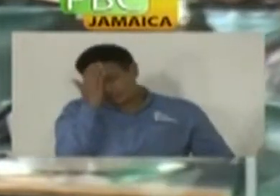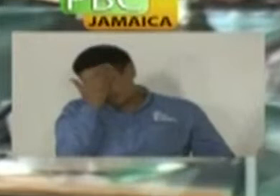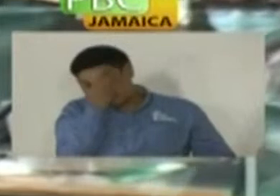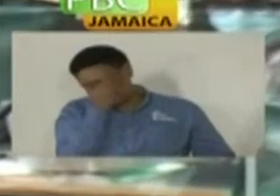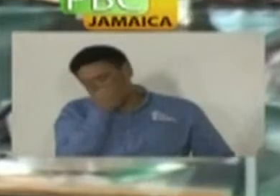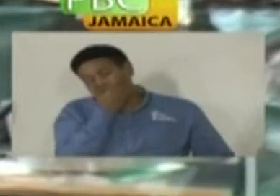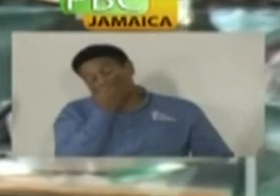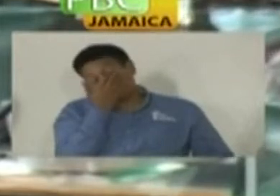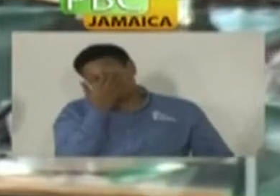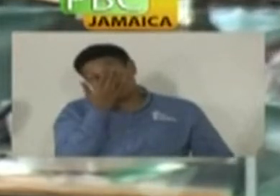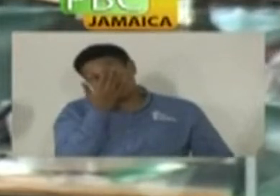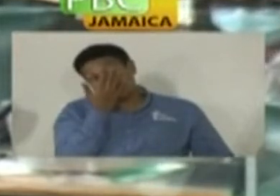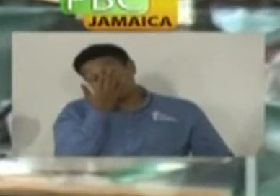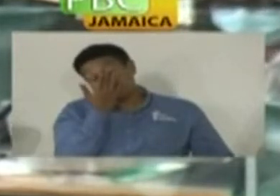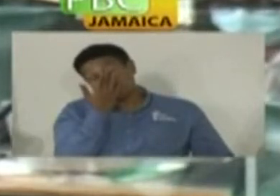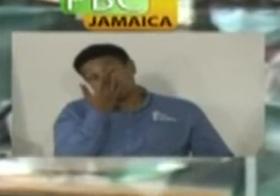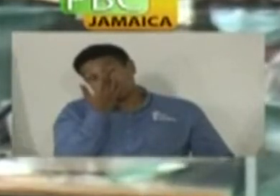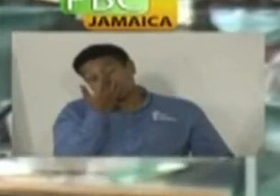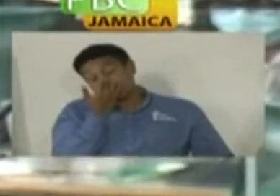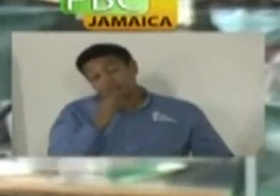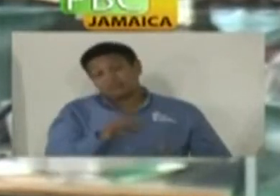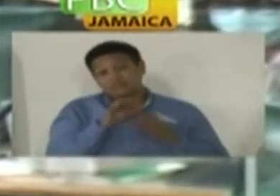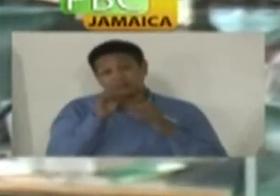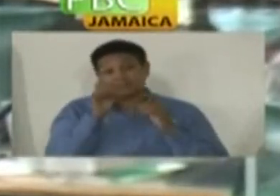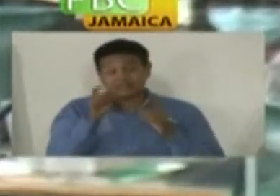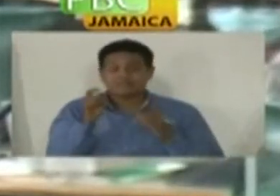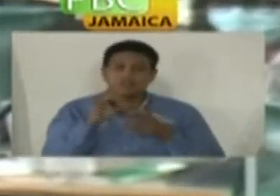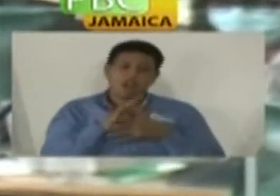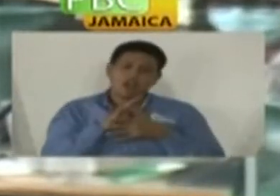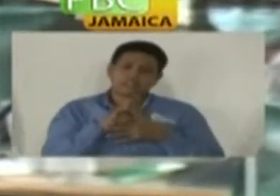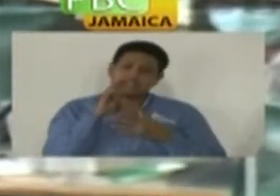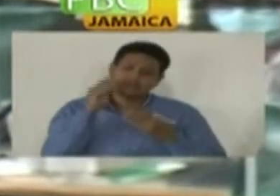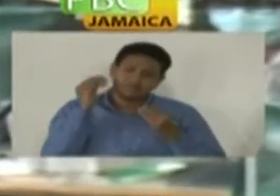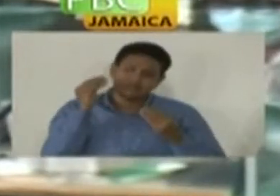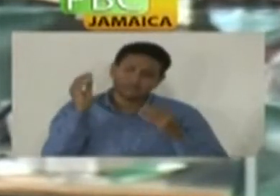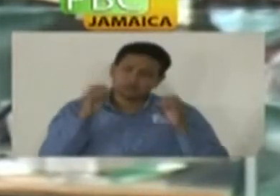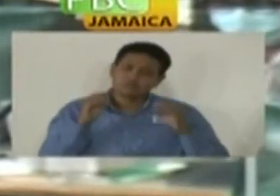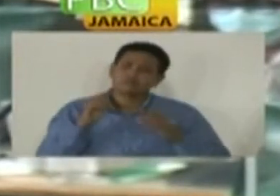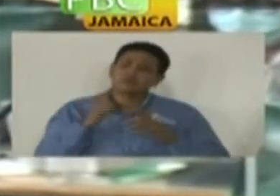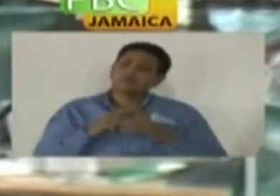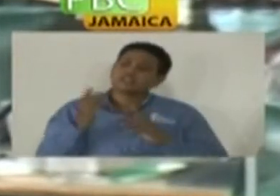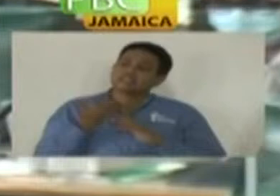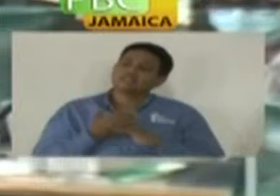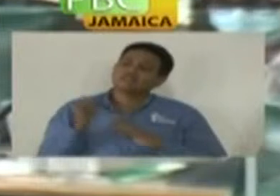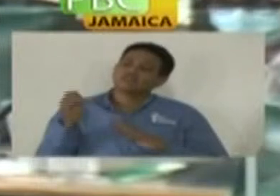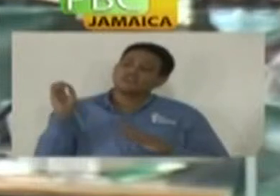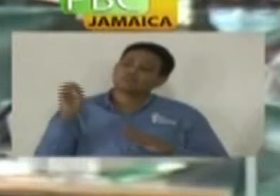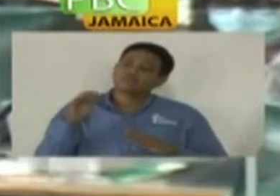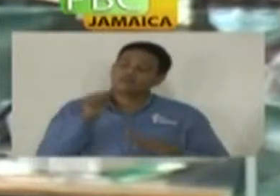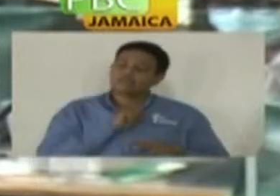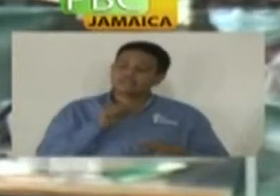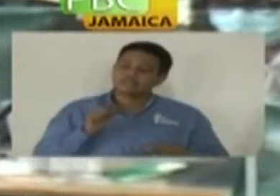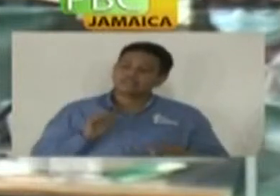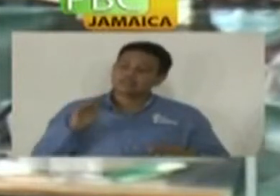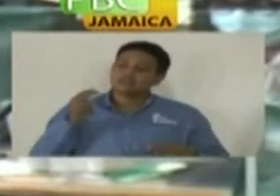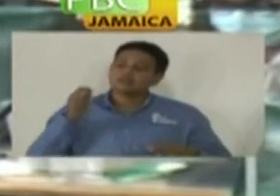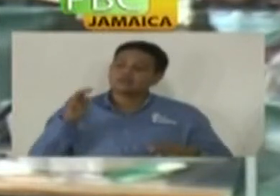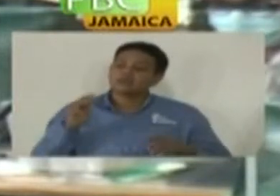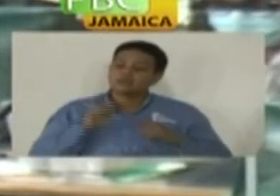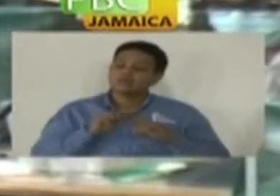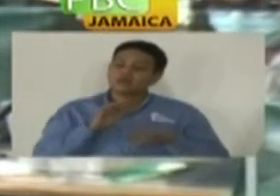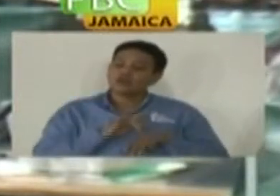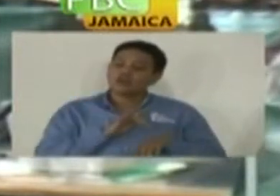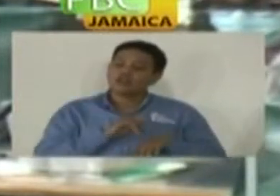especially given the content of the discussions and the interventions that have just been provided by Senator Braham and earlier